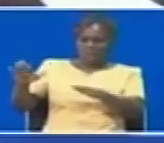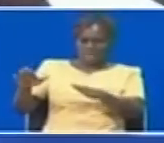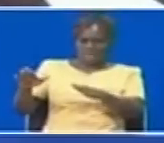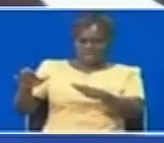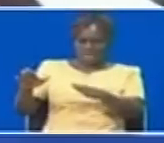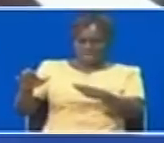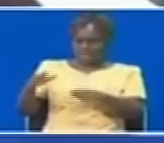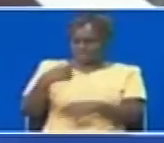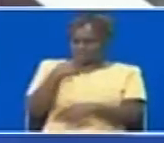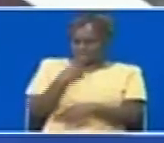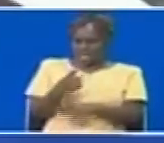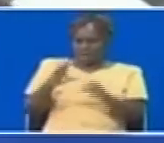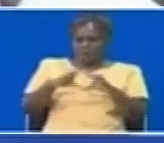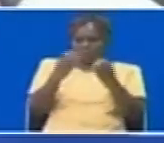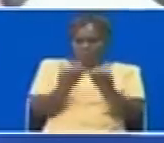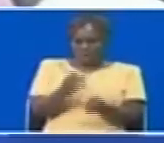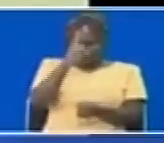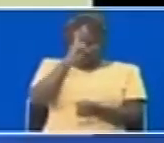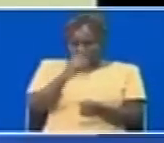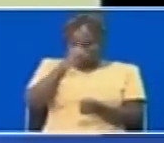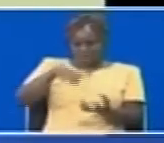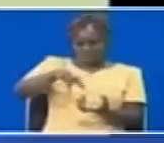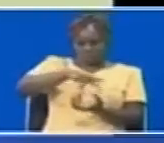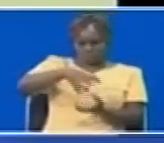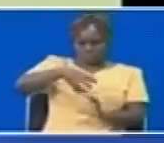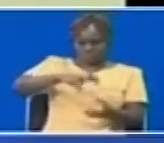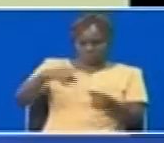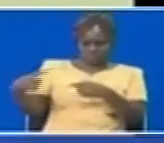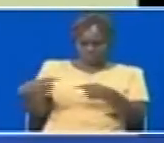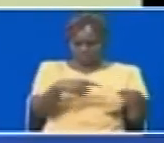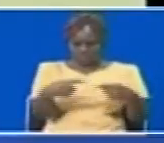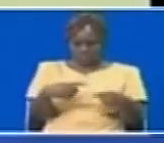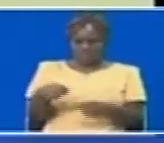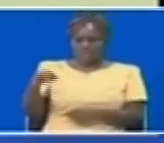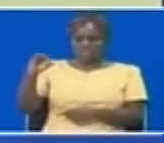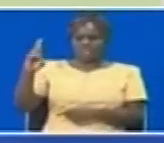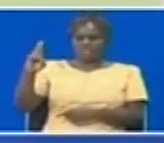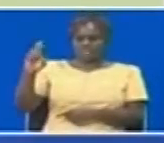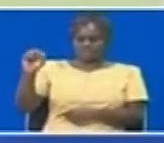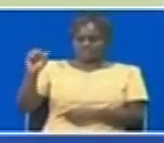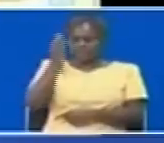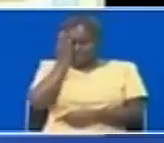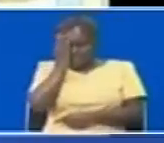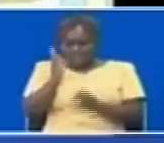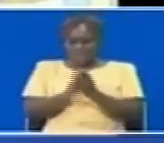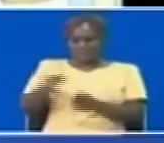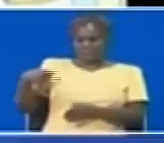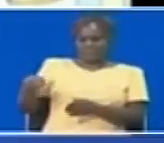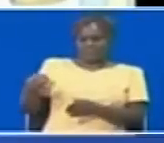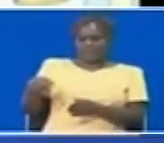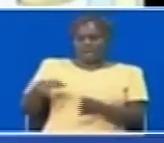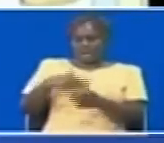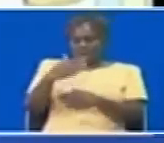been described as the world's most controversial conflict, the Israeli-Palestinian war, a discussion that trails the immediate departure